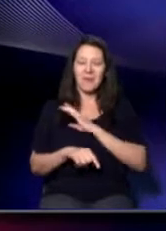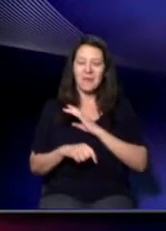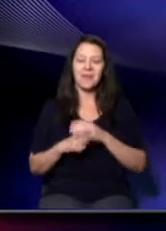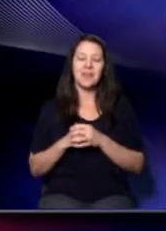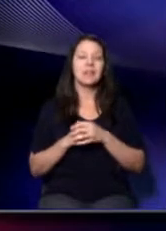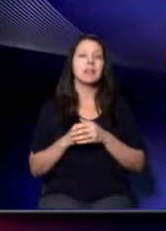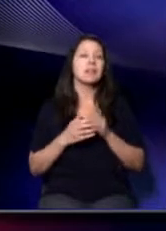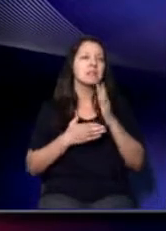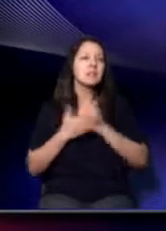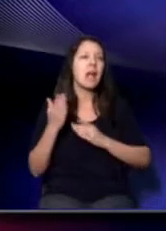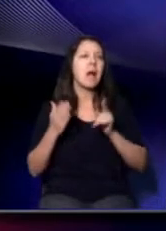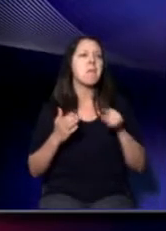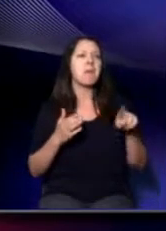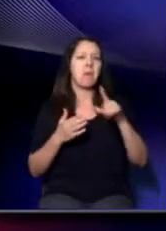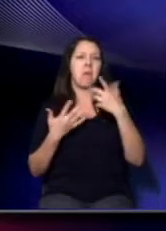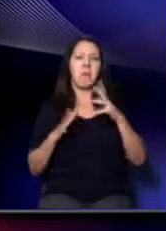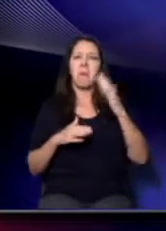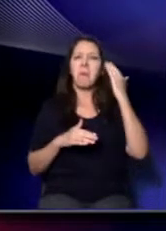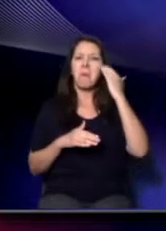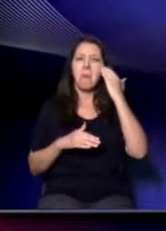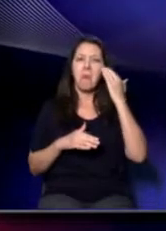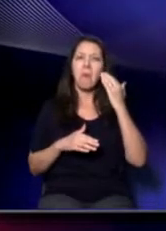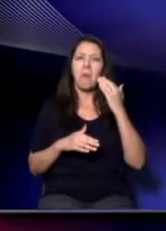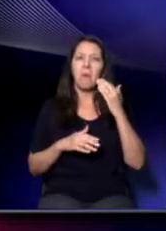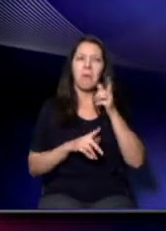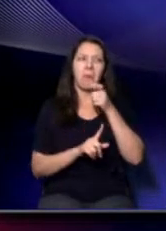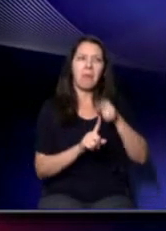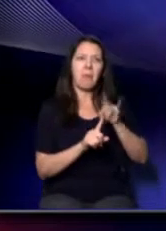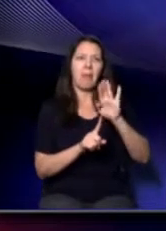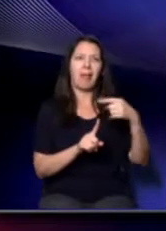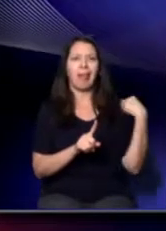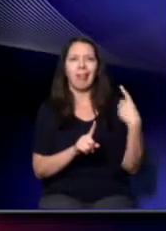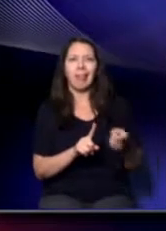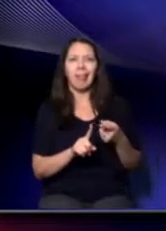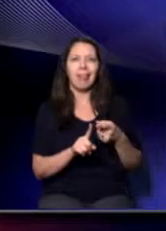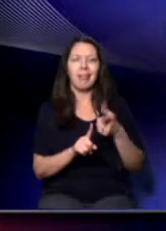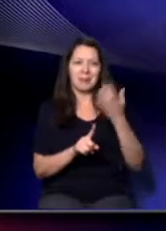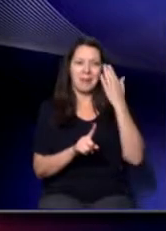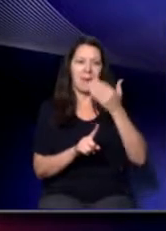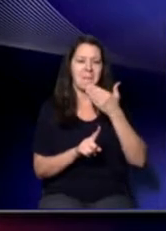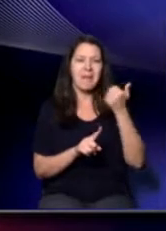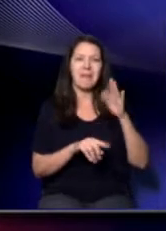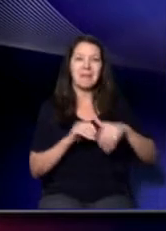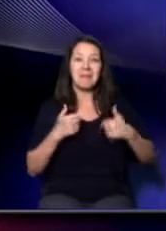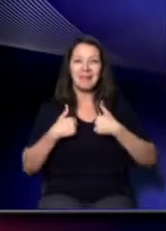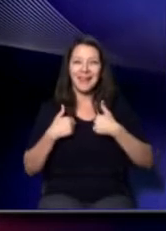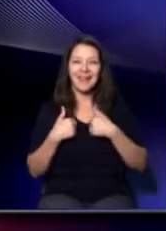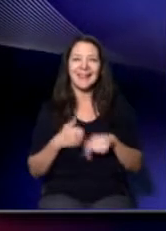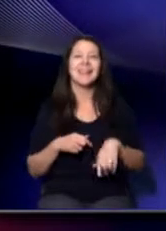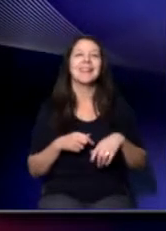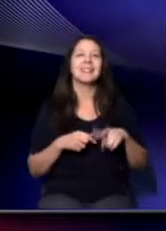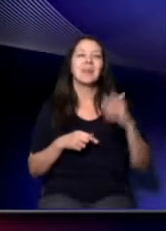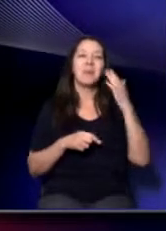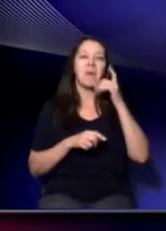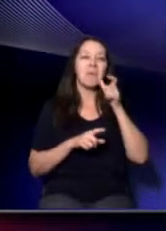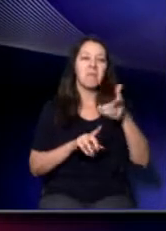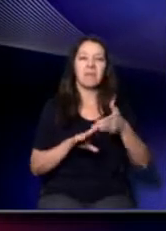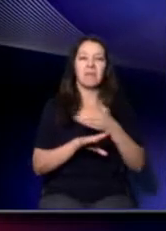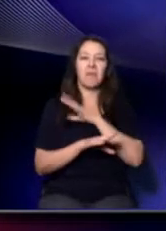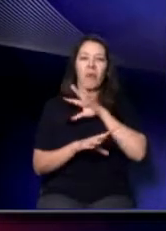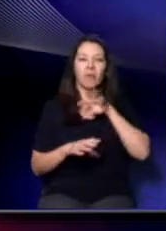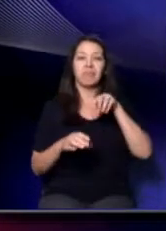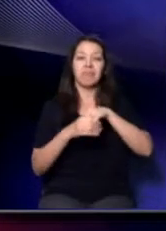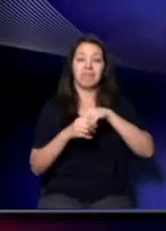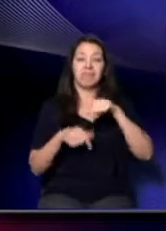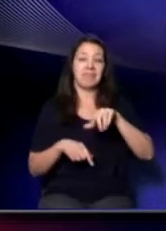of you know Bill better than I do, know what he's done prior to me joining